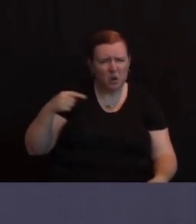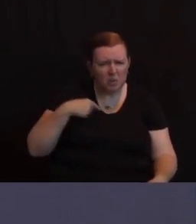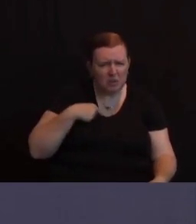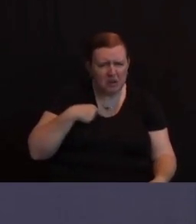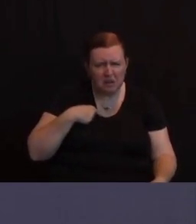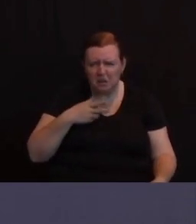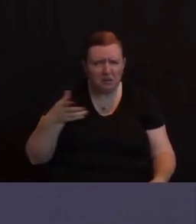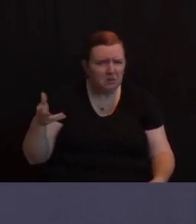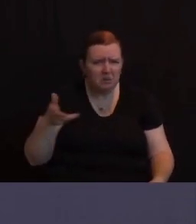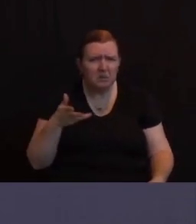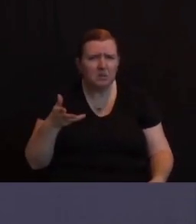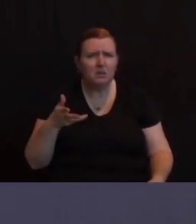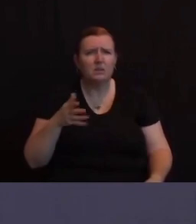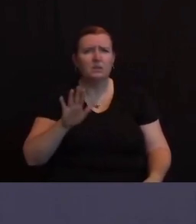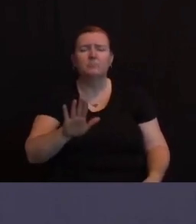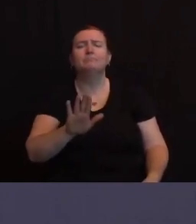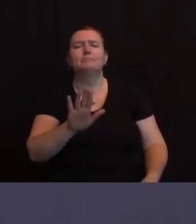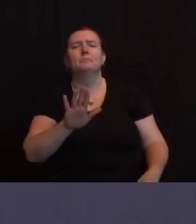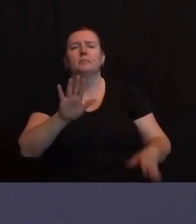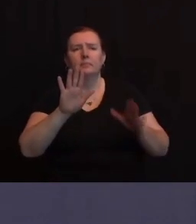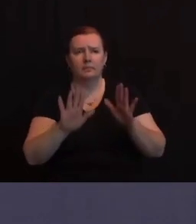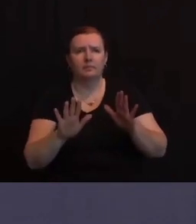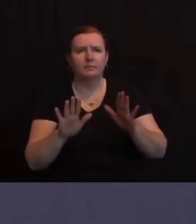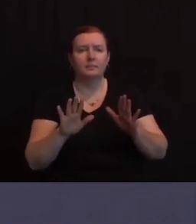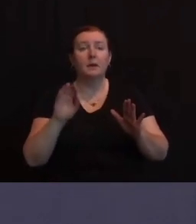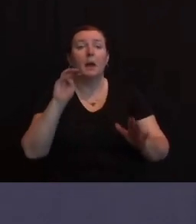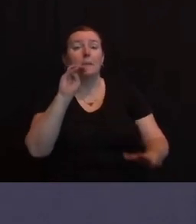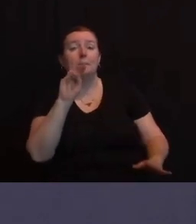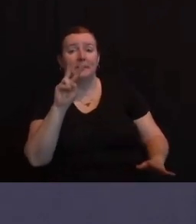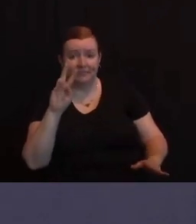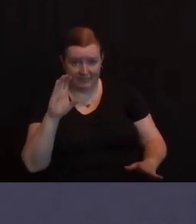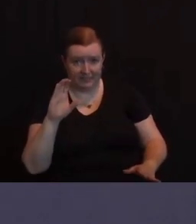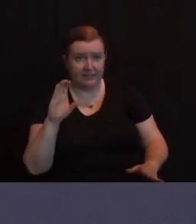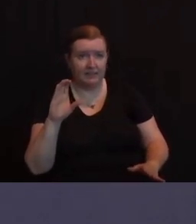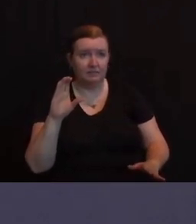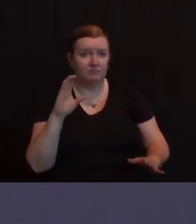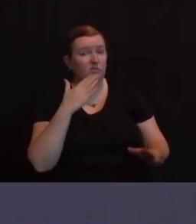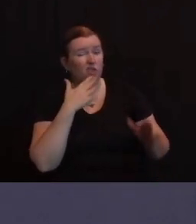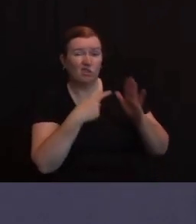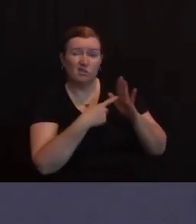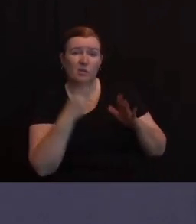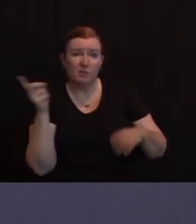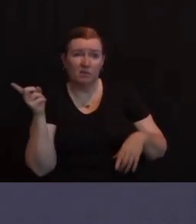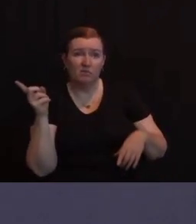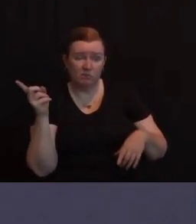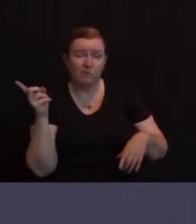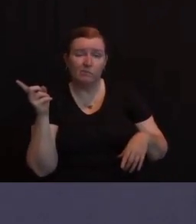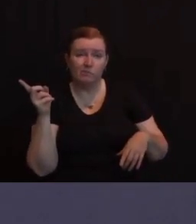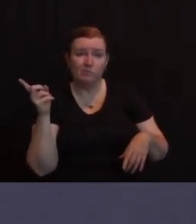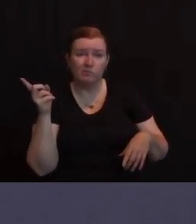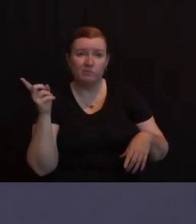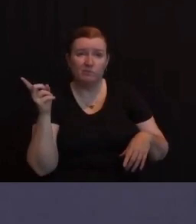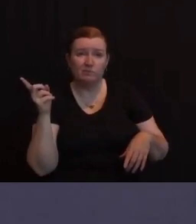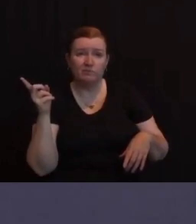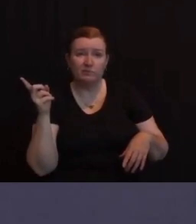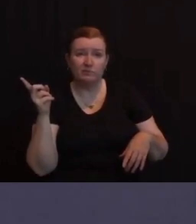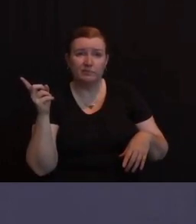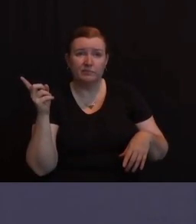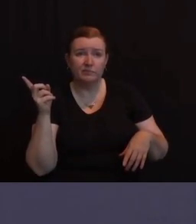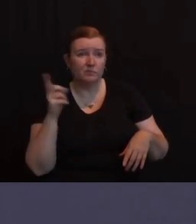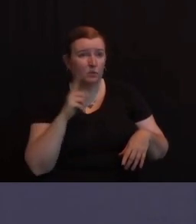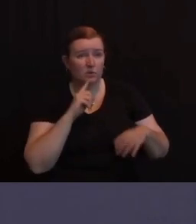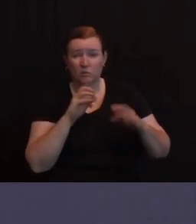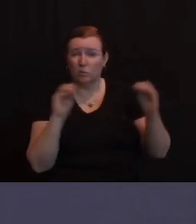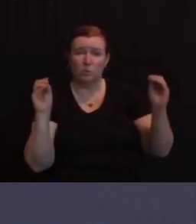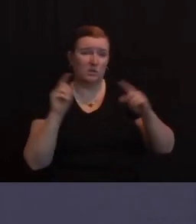Unlike other agencies, and MVC is a good example of this, there's really no difference in what